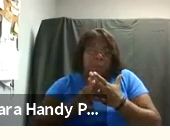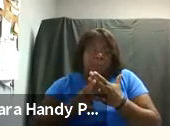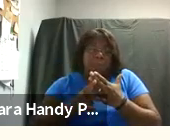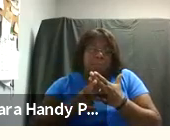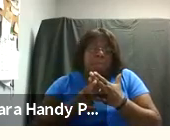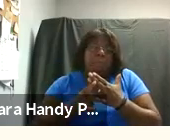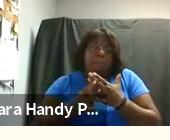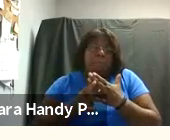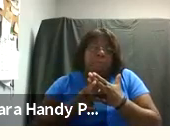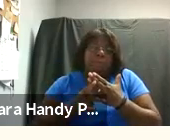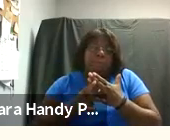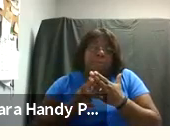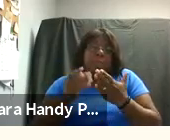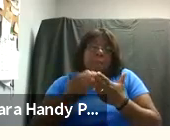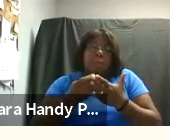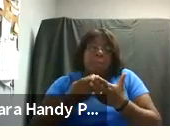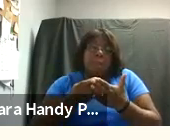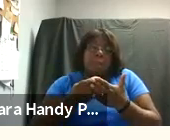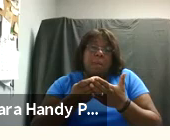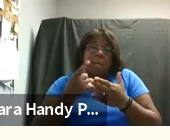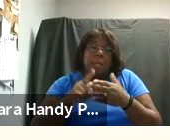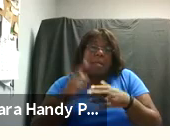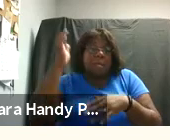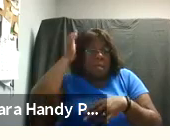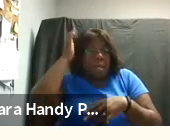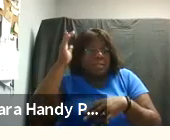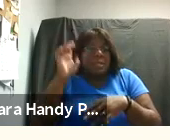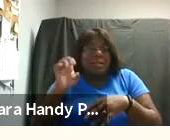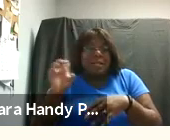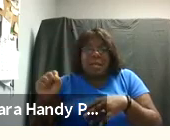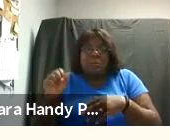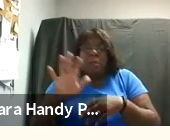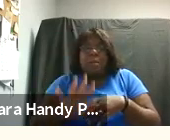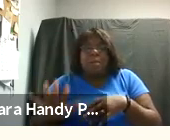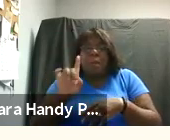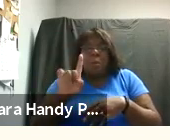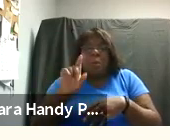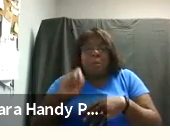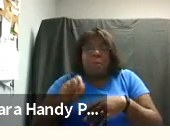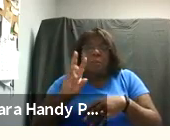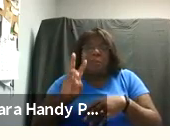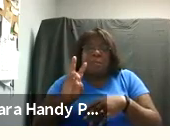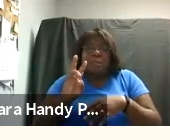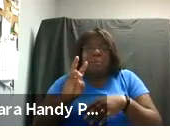our balance in lettuce and EES would have been around 1.6 million.